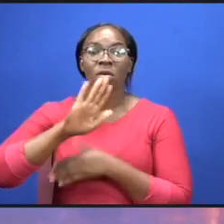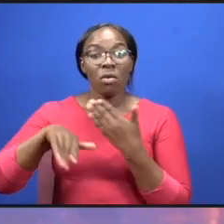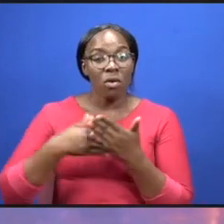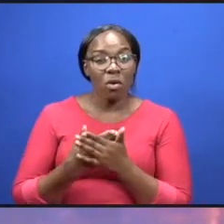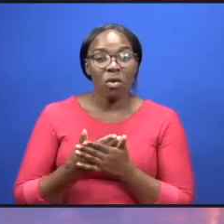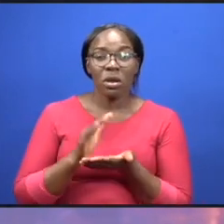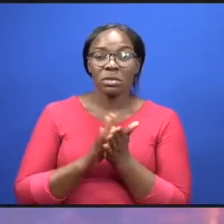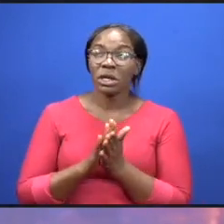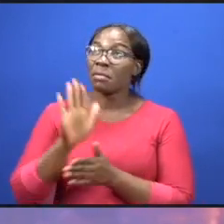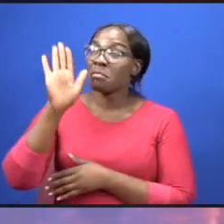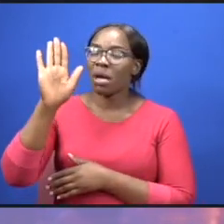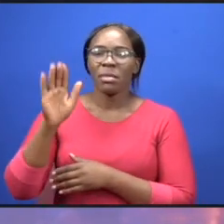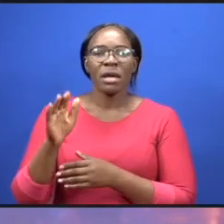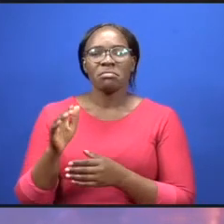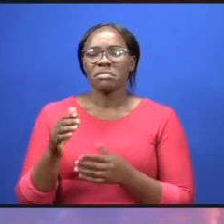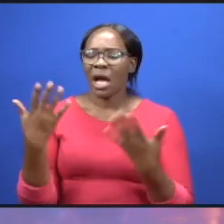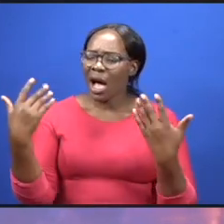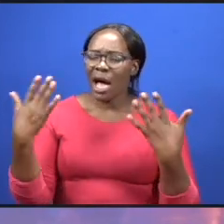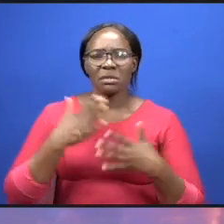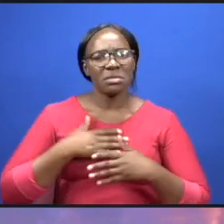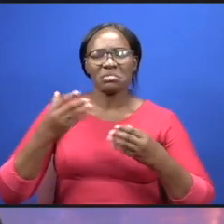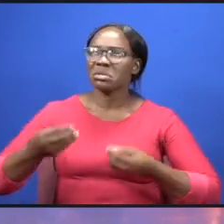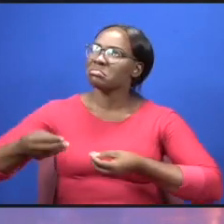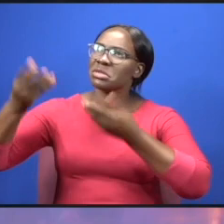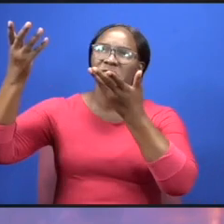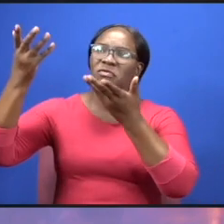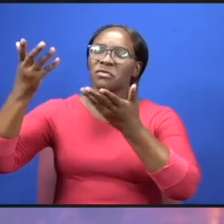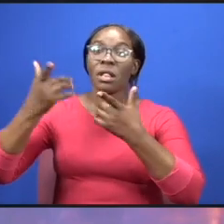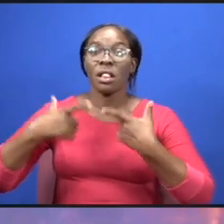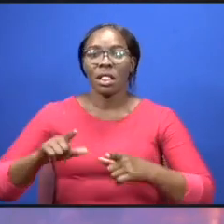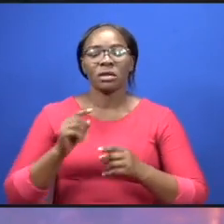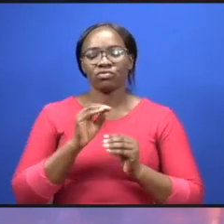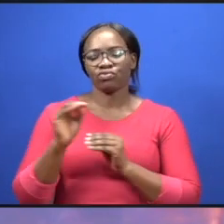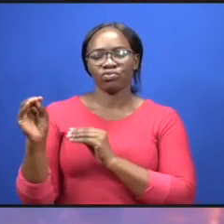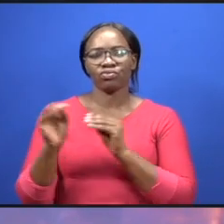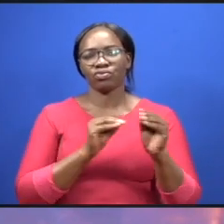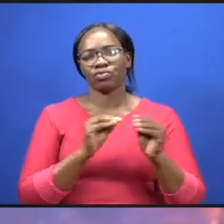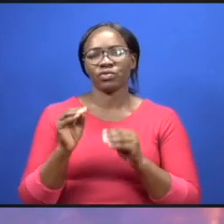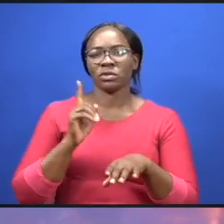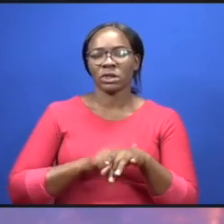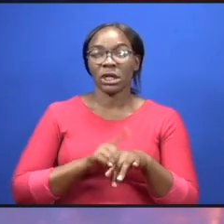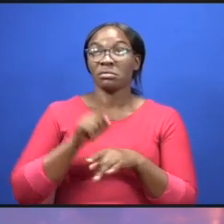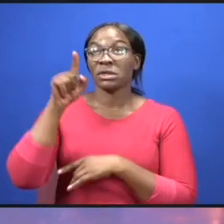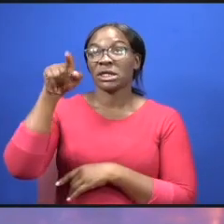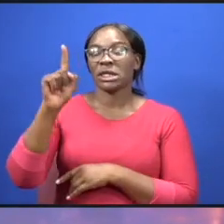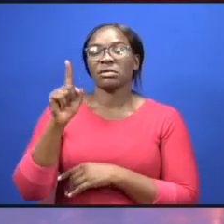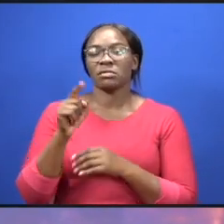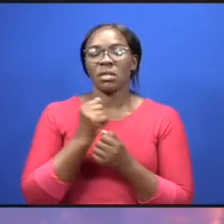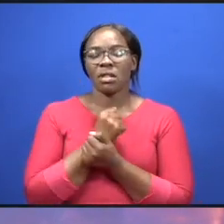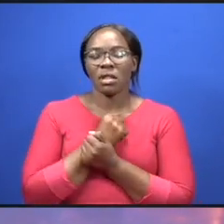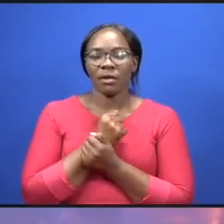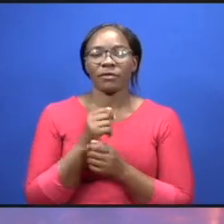be thy royal throne. Take my hands, Lord, and let them move at the impulse of your